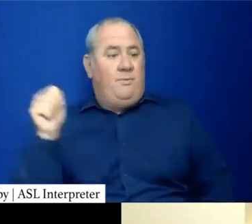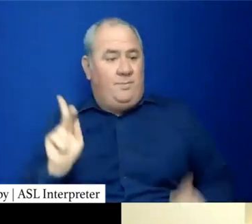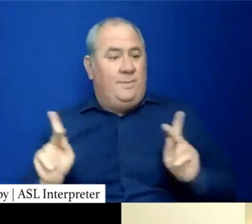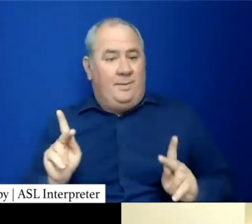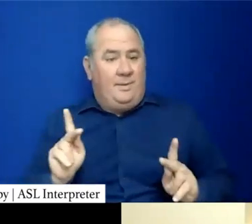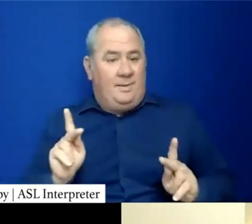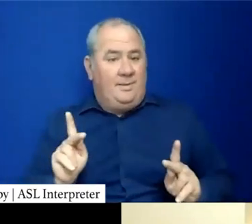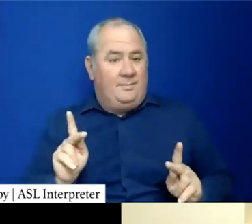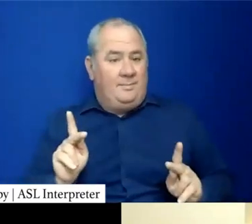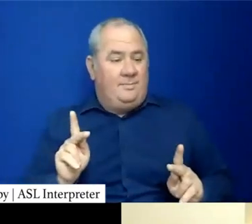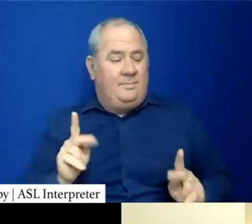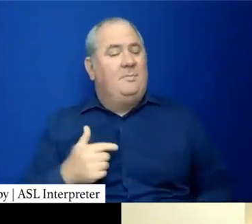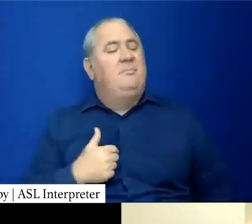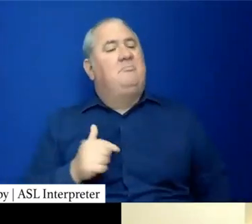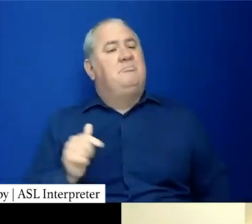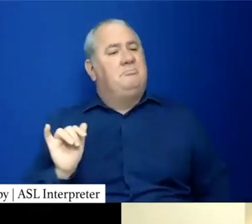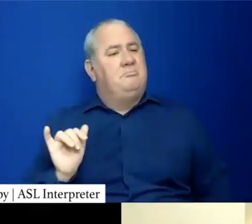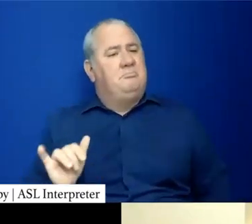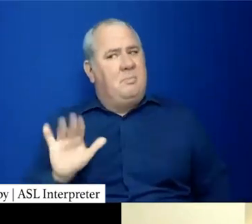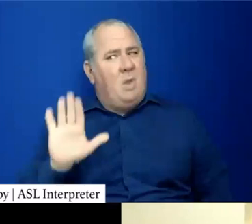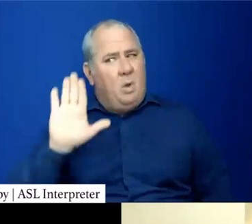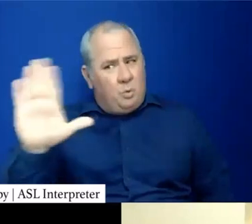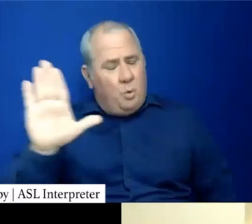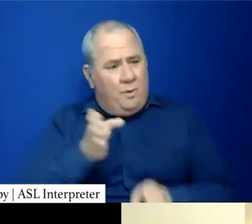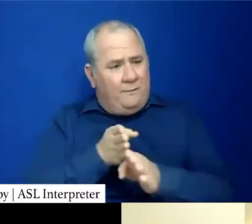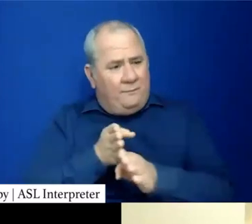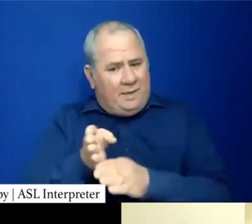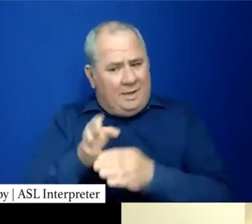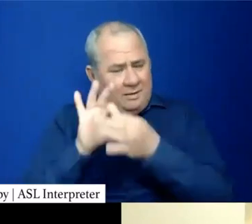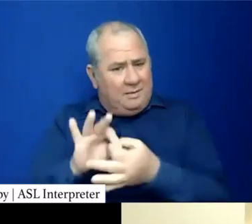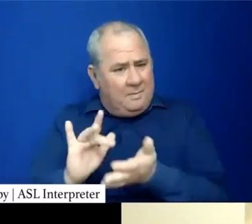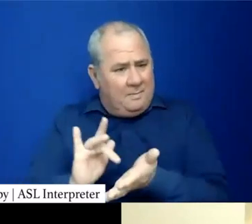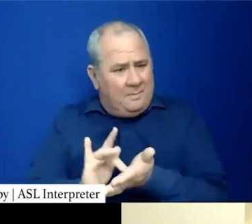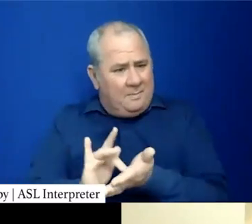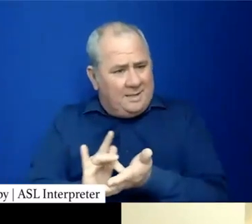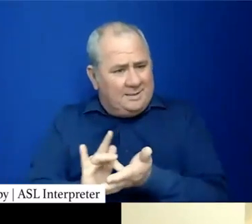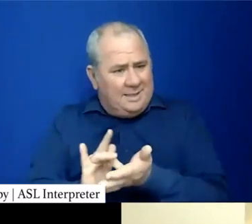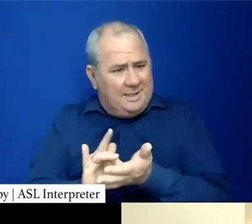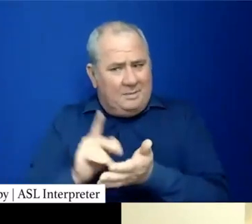if that's the field you're going into expecting to be taken care of,